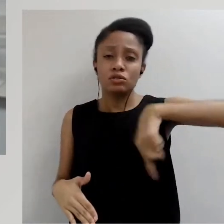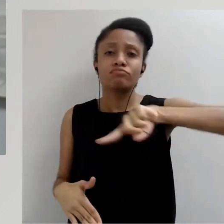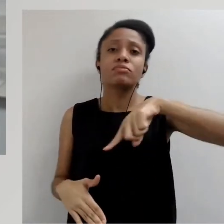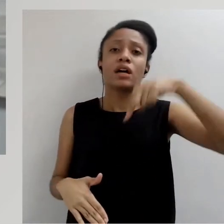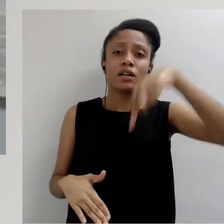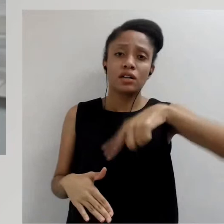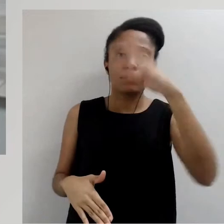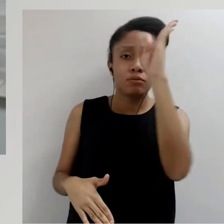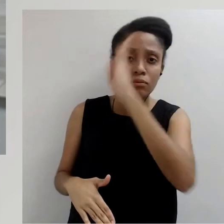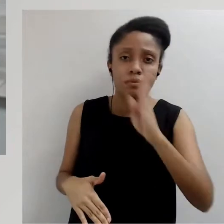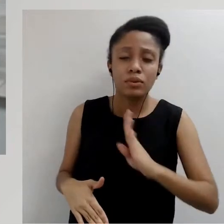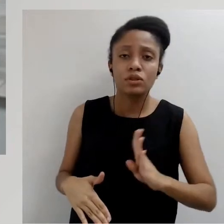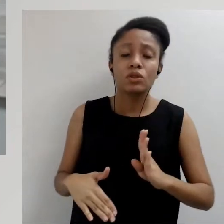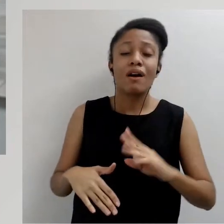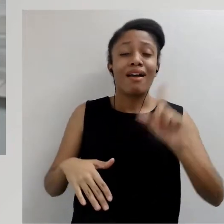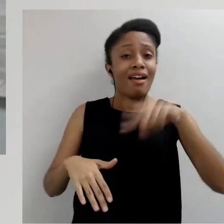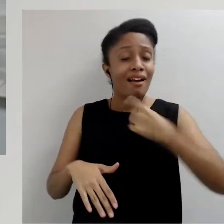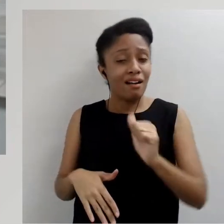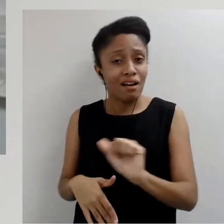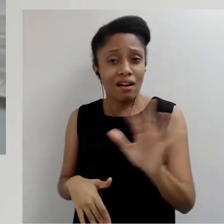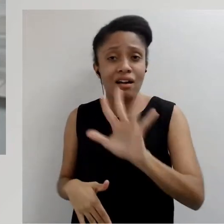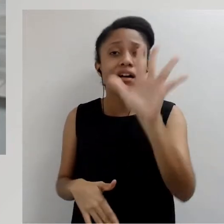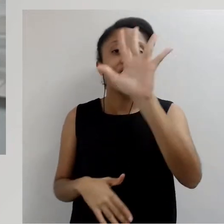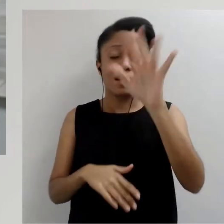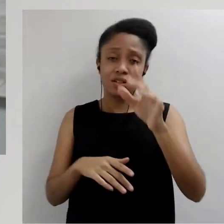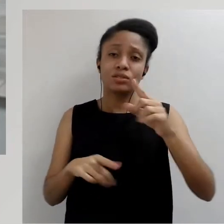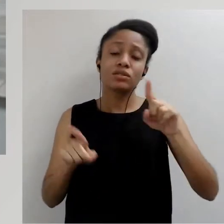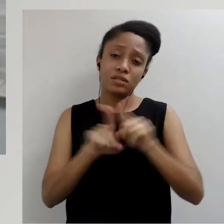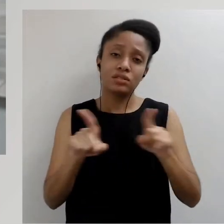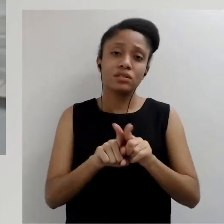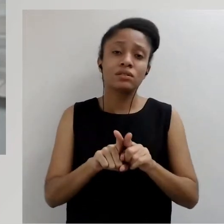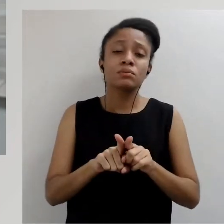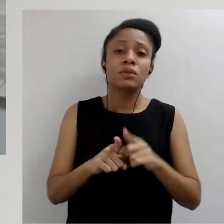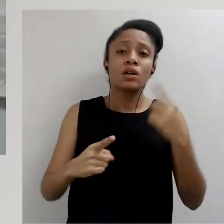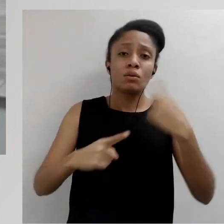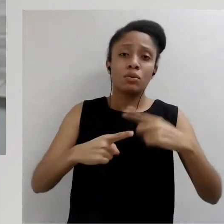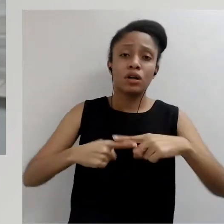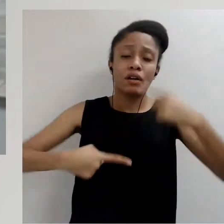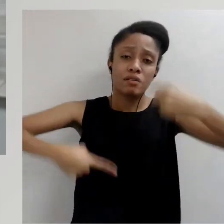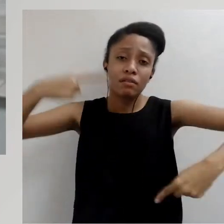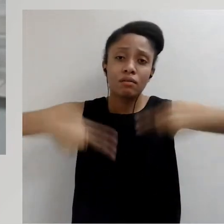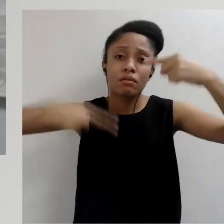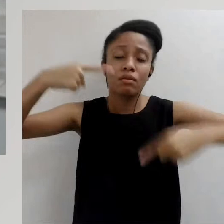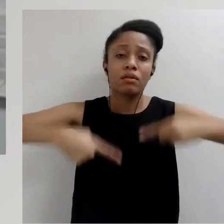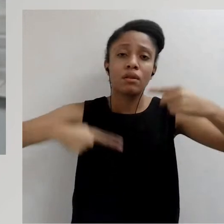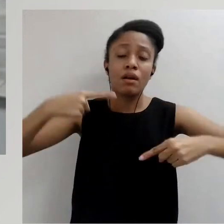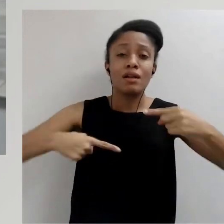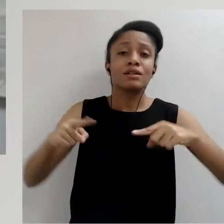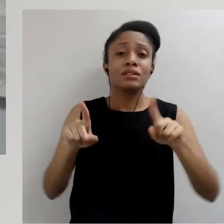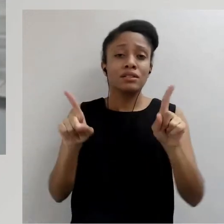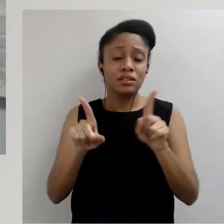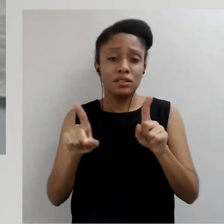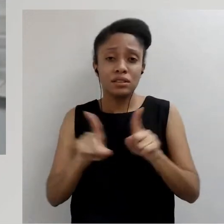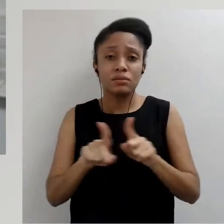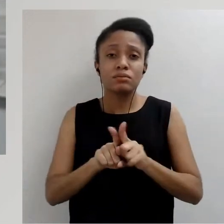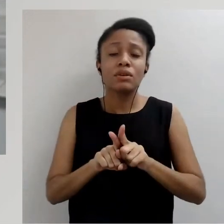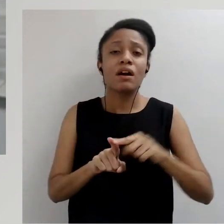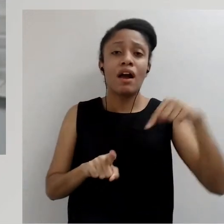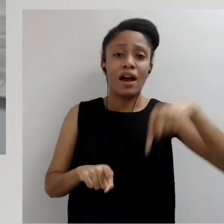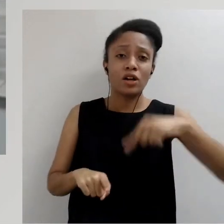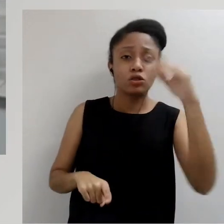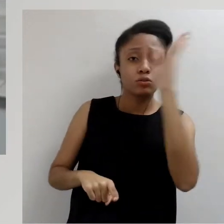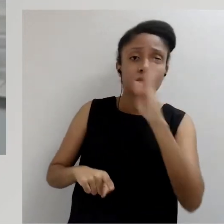all the difficulties that we have in Brazil, everything is more costly. It's all true because we debate that a lot. We